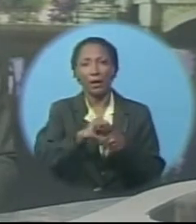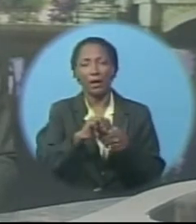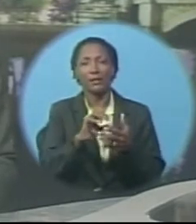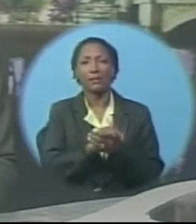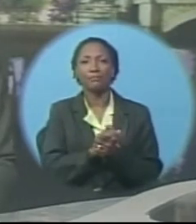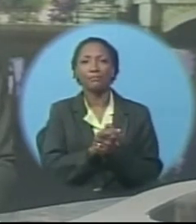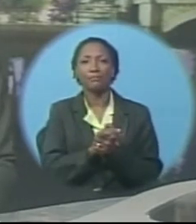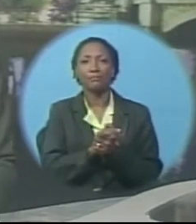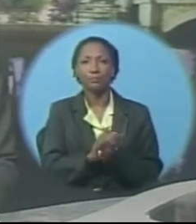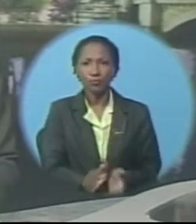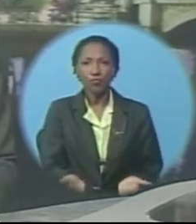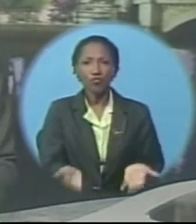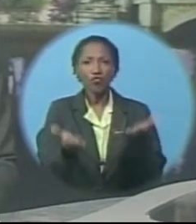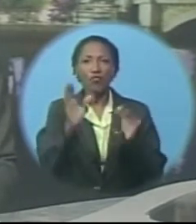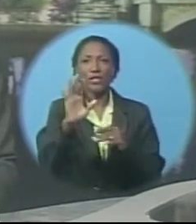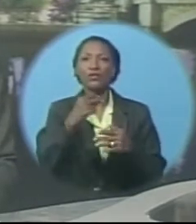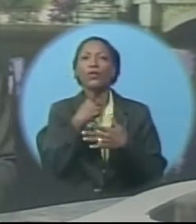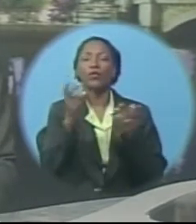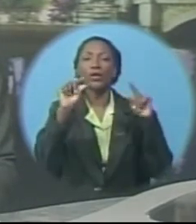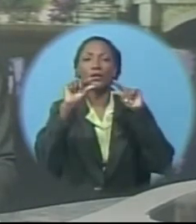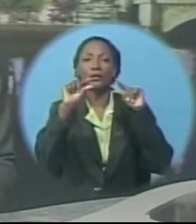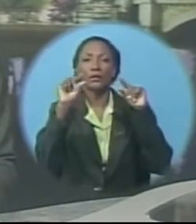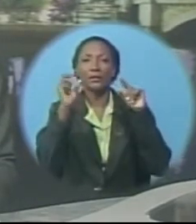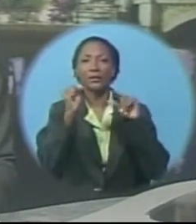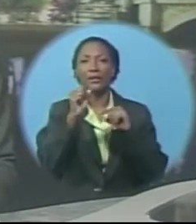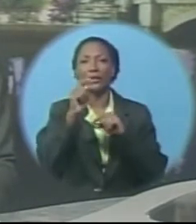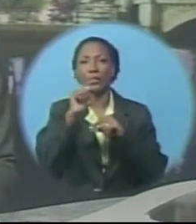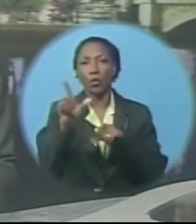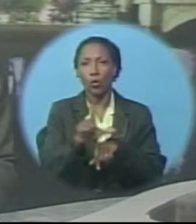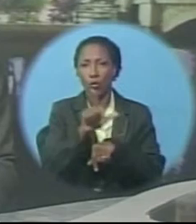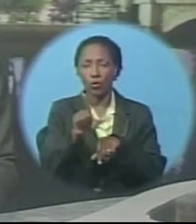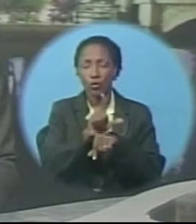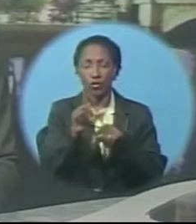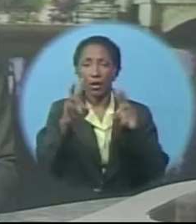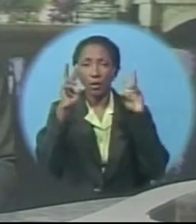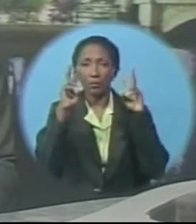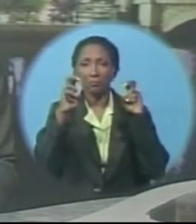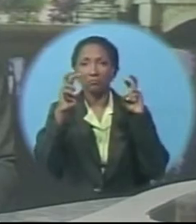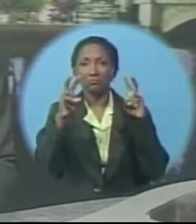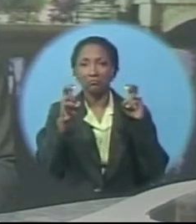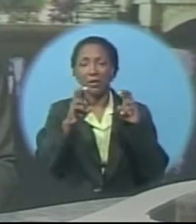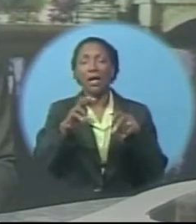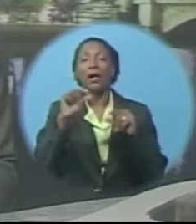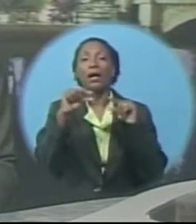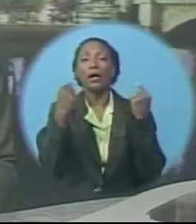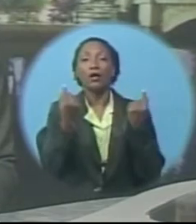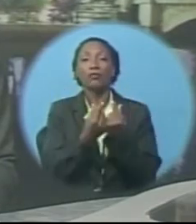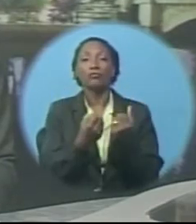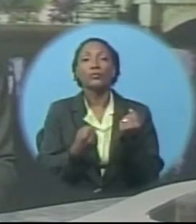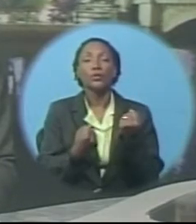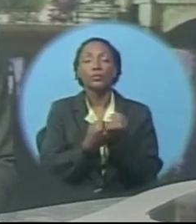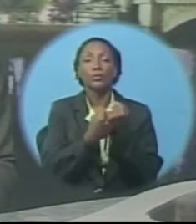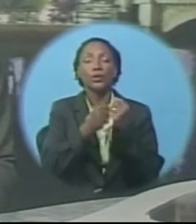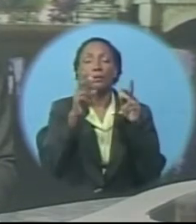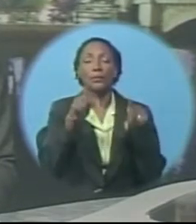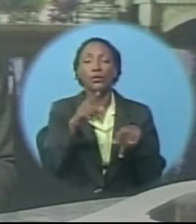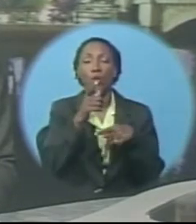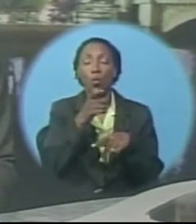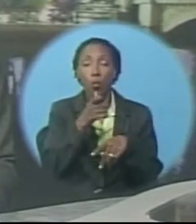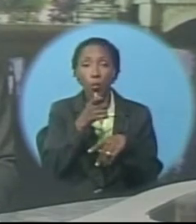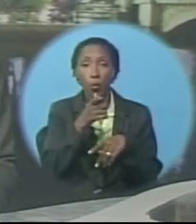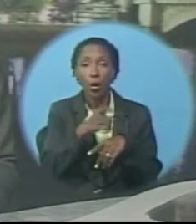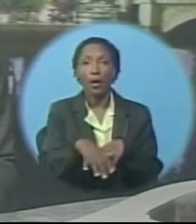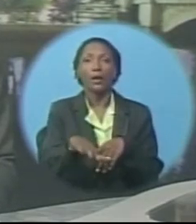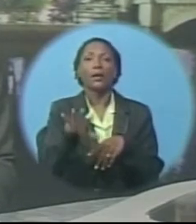Raise Your Voice St. Lucia, a group advocating on behalf of victims of abuse, has called on the government to explain why a pregnant